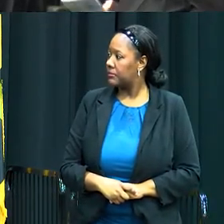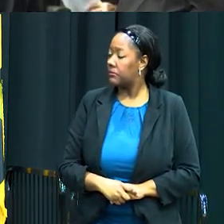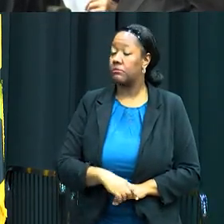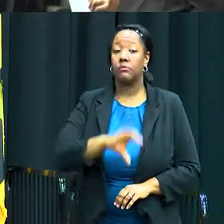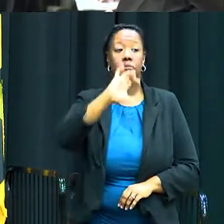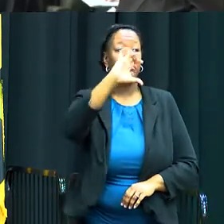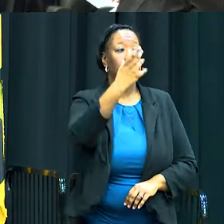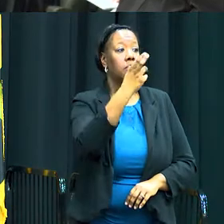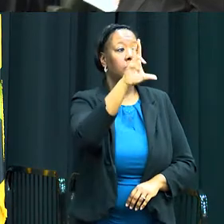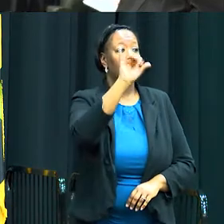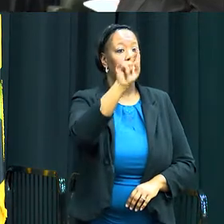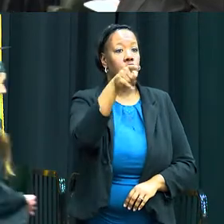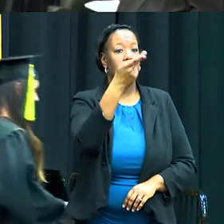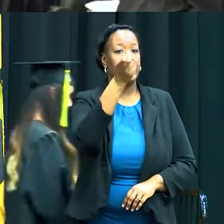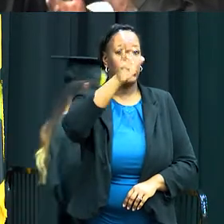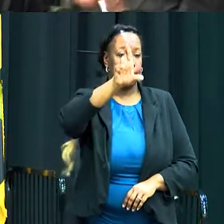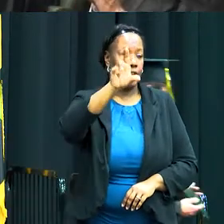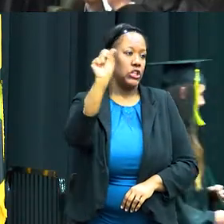Christopher Alex Staley.